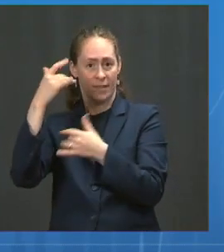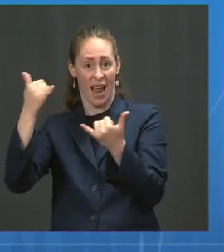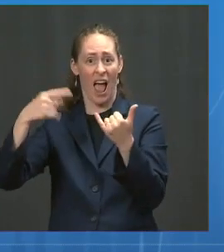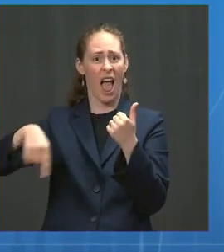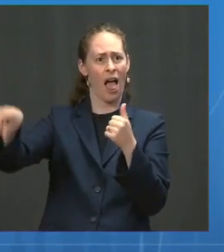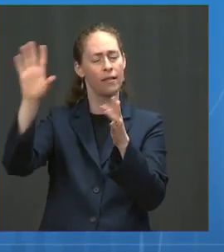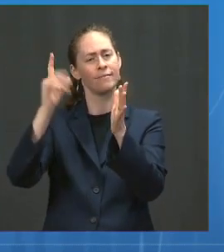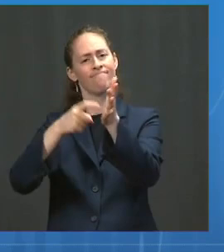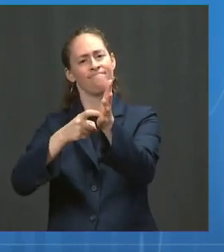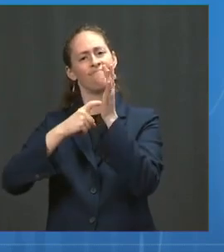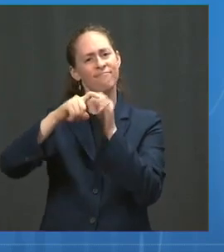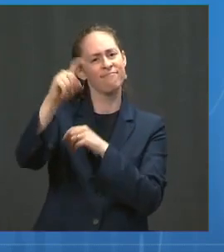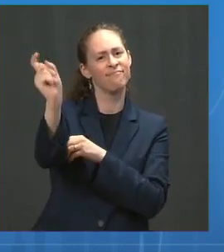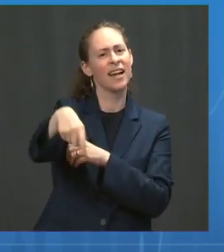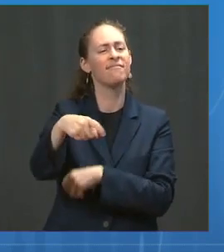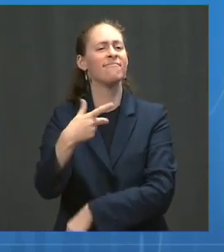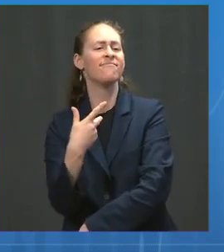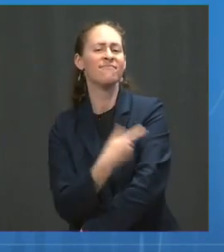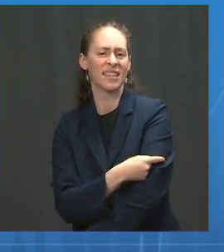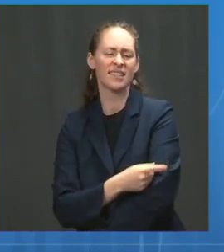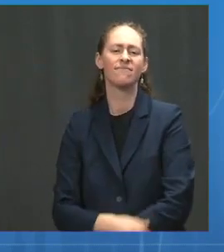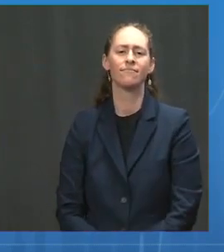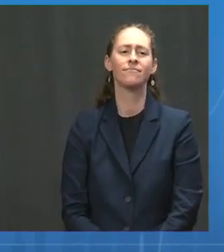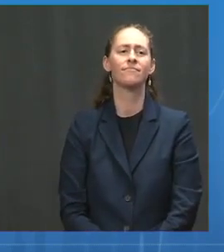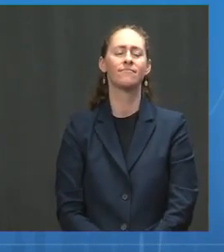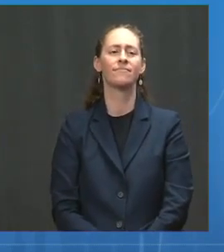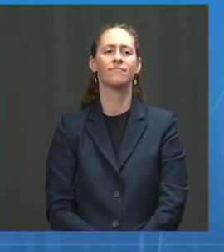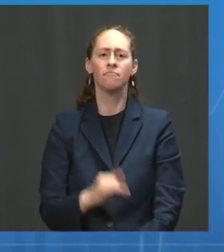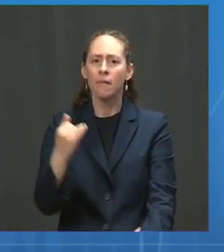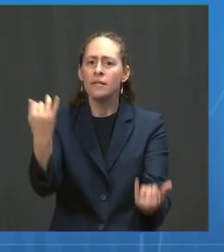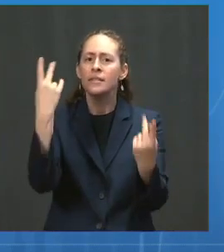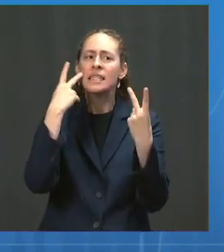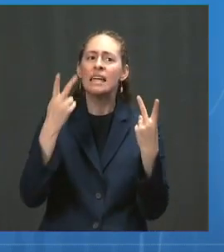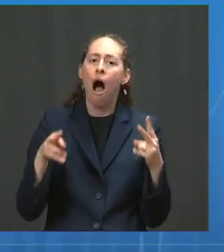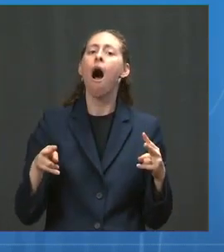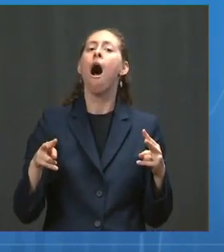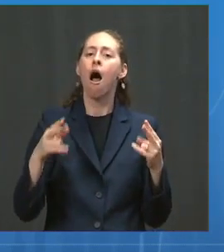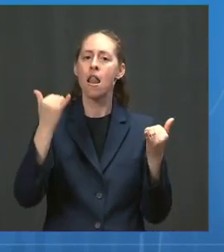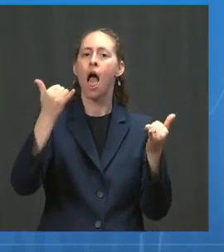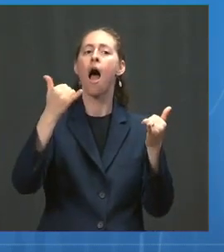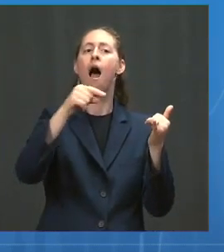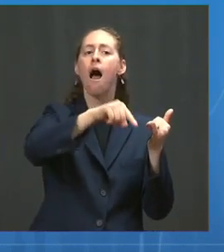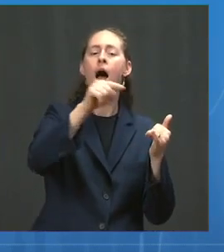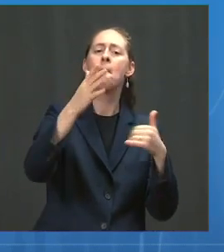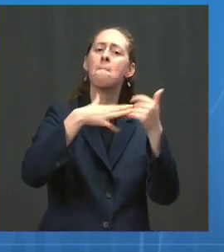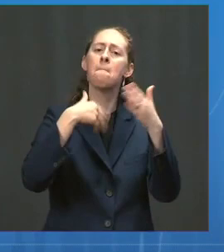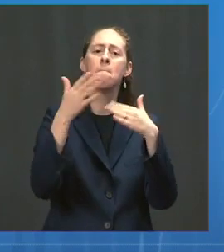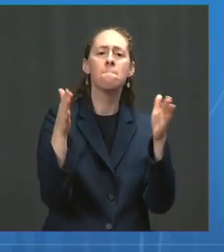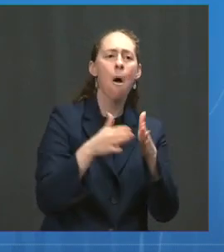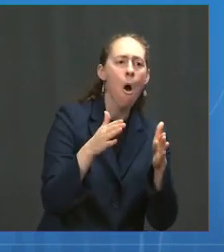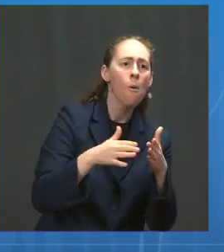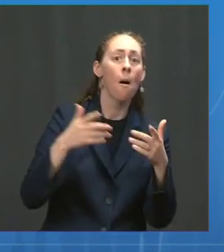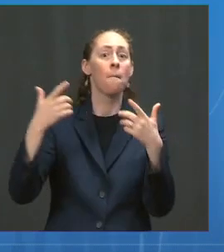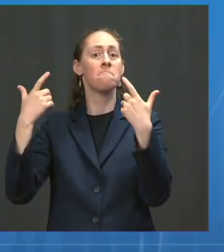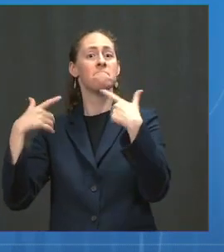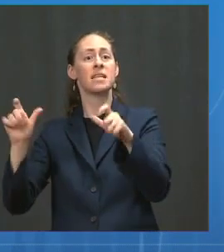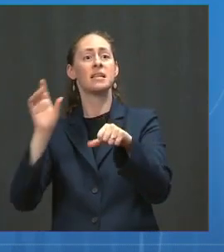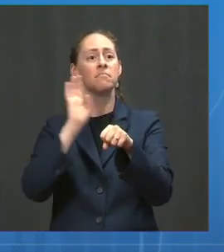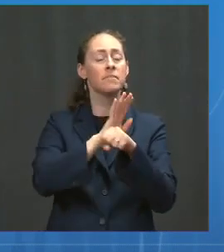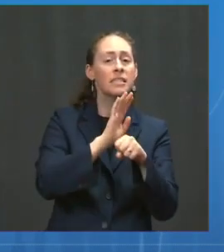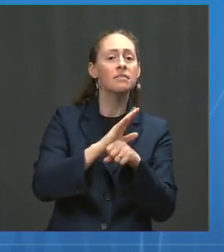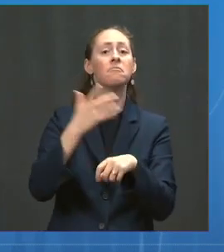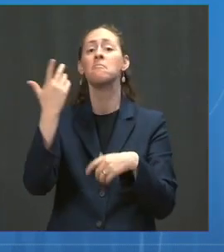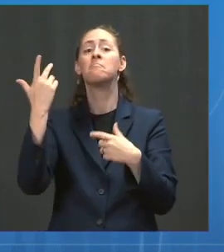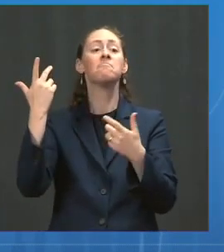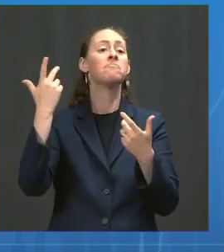So America's businesses, large and small, Universities and medical schools and many